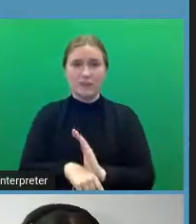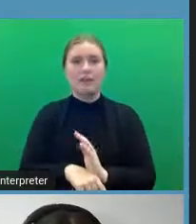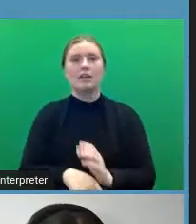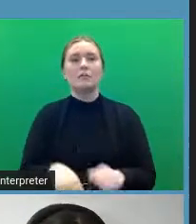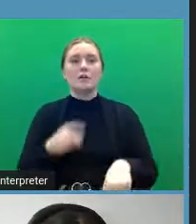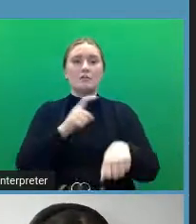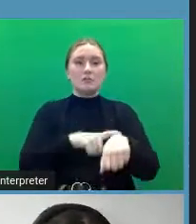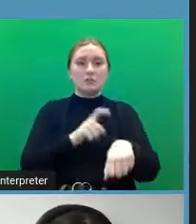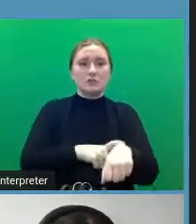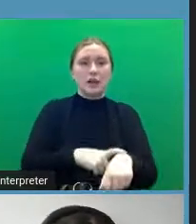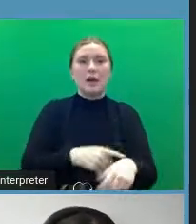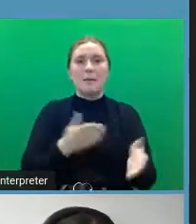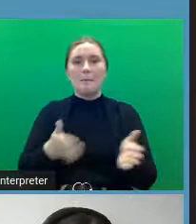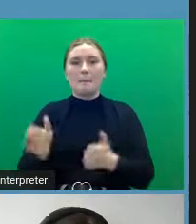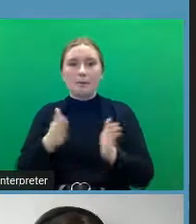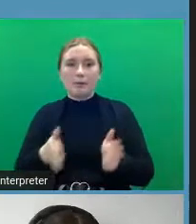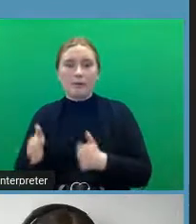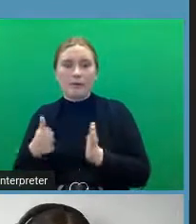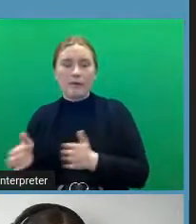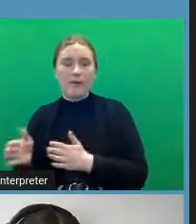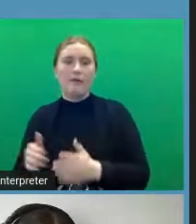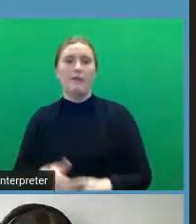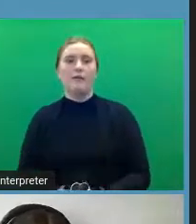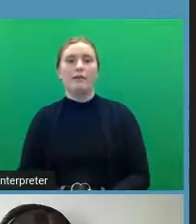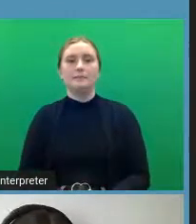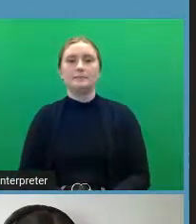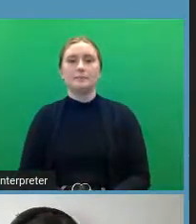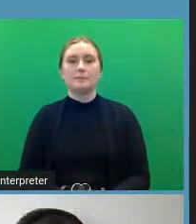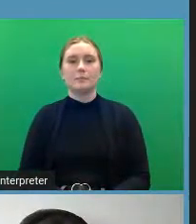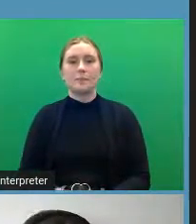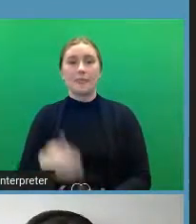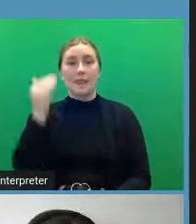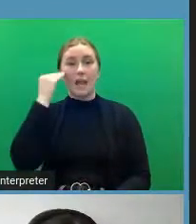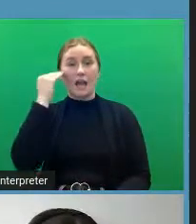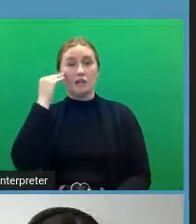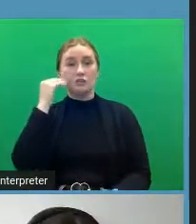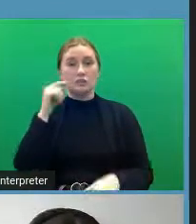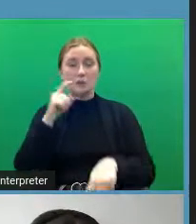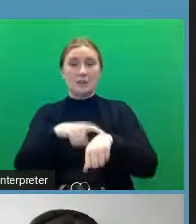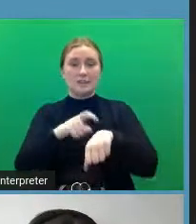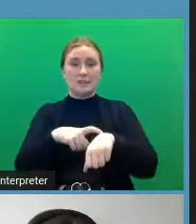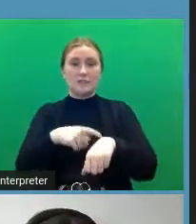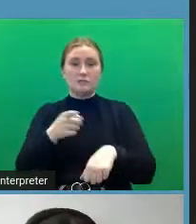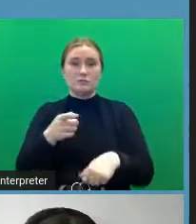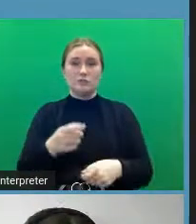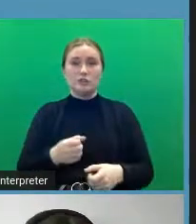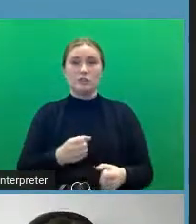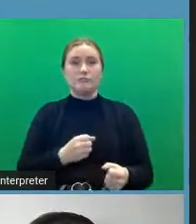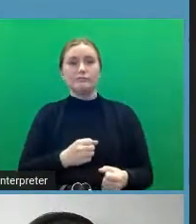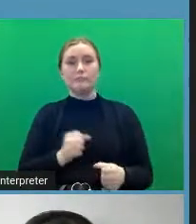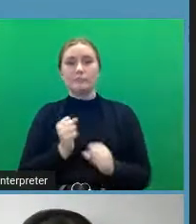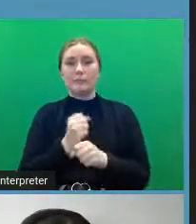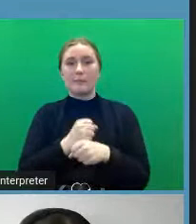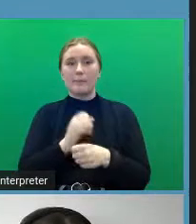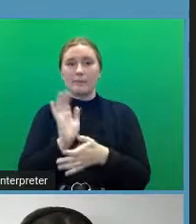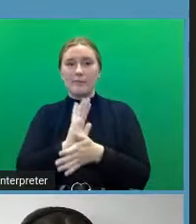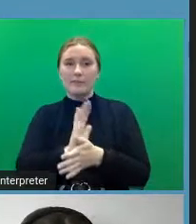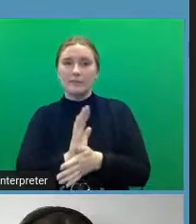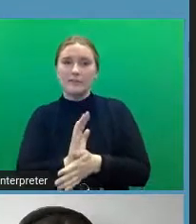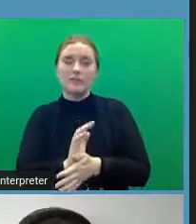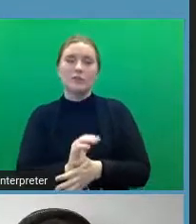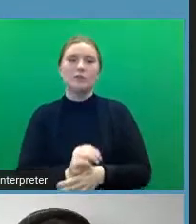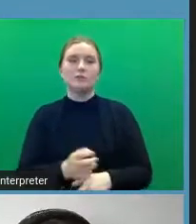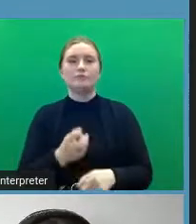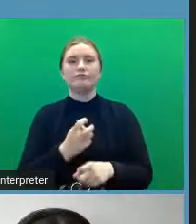into the heat of the moment when you're shooting and undershoot or not get enough description